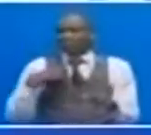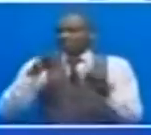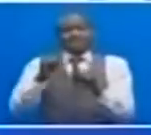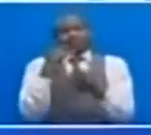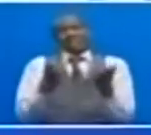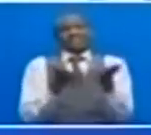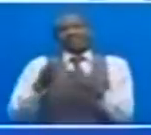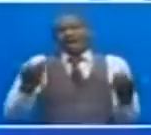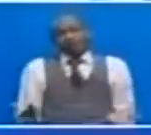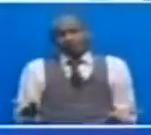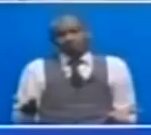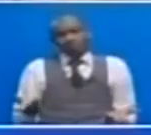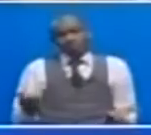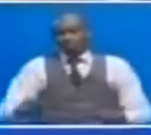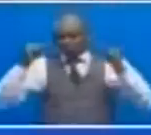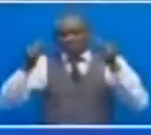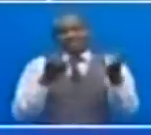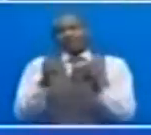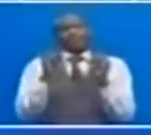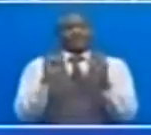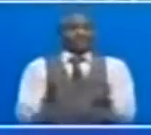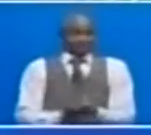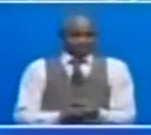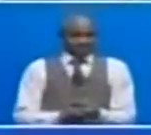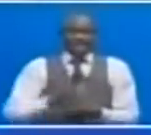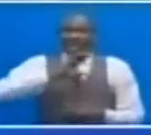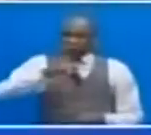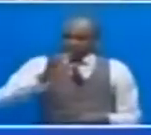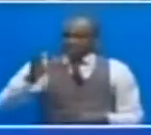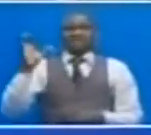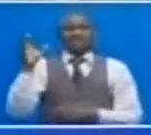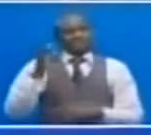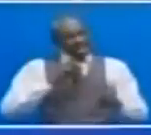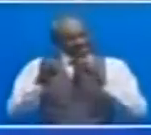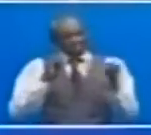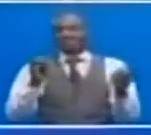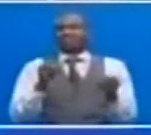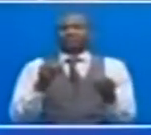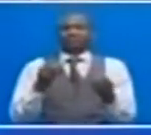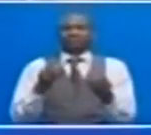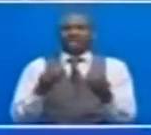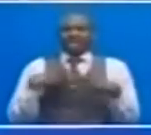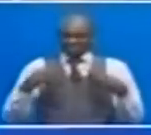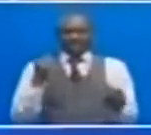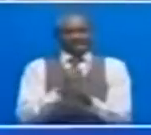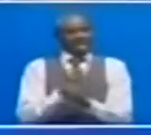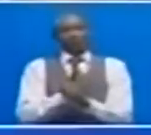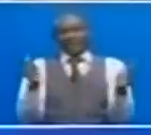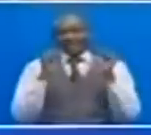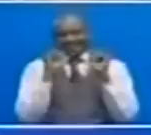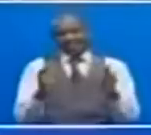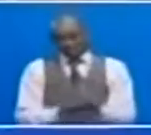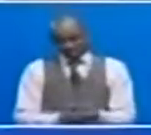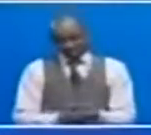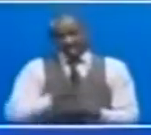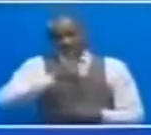serve an undeserving master? The counties are mismanaging the healthcare workers. The